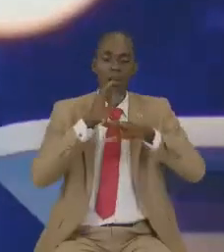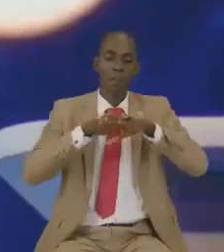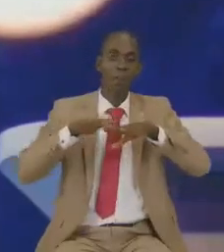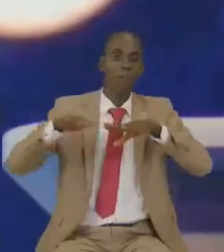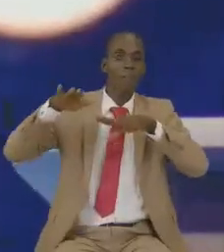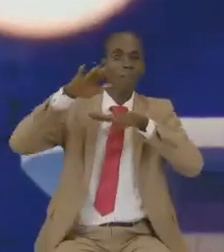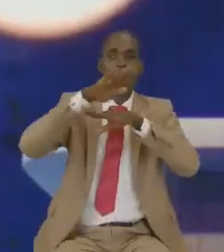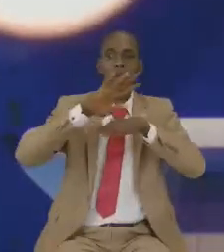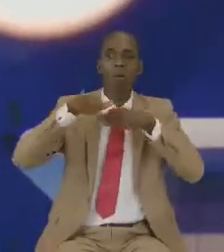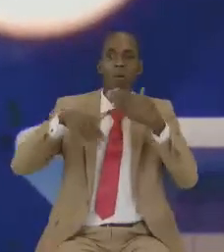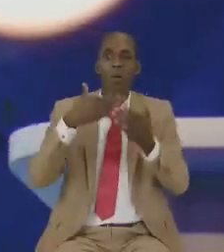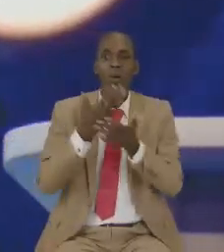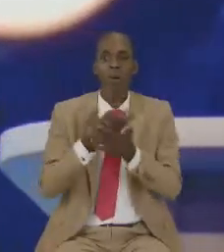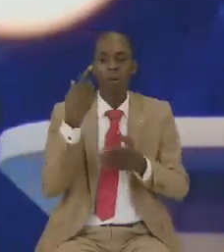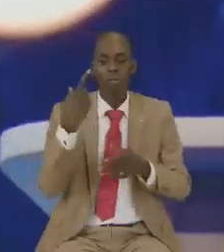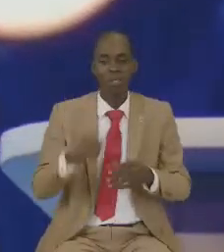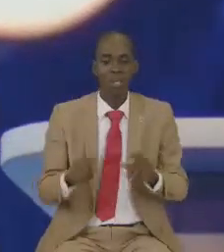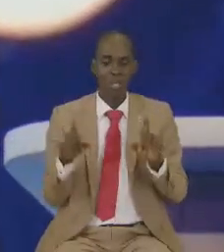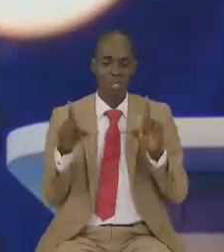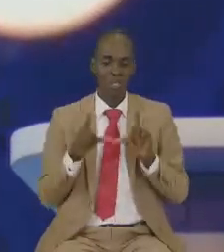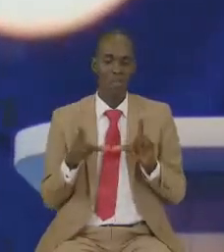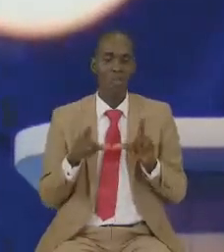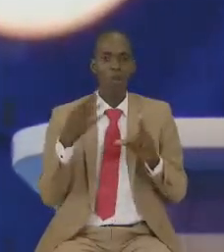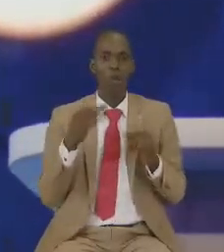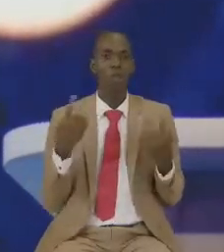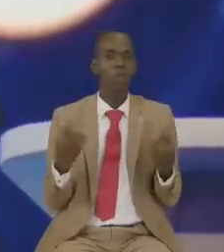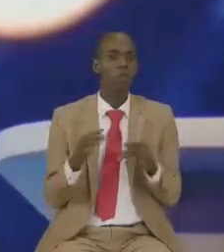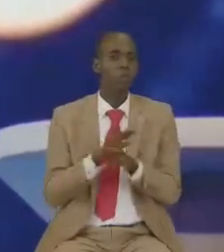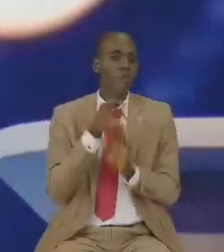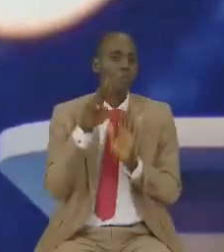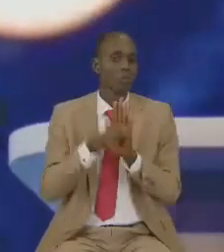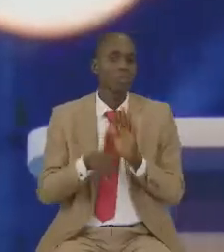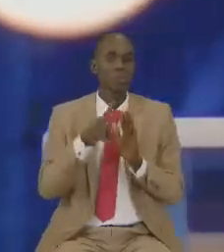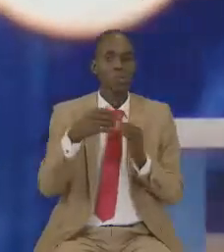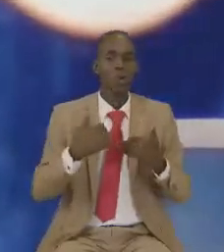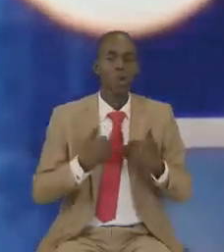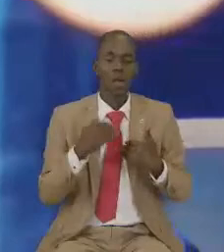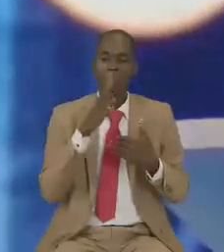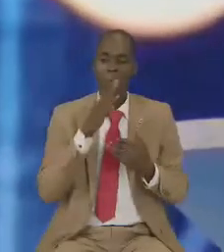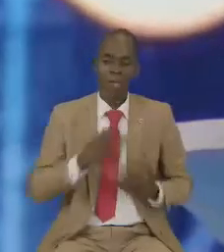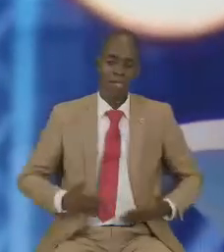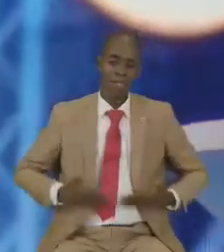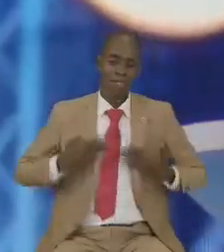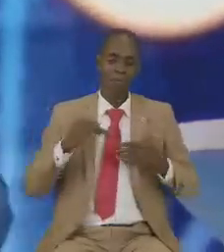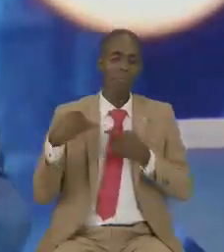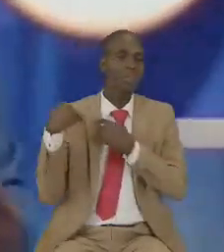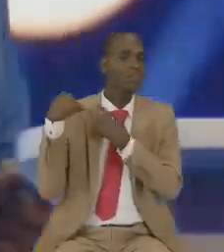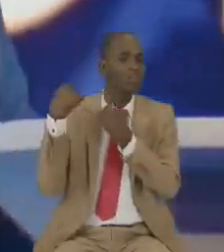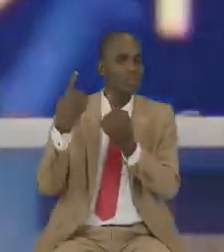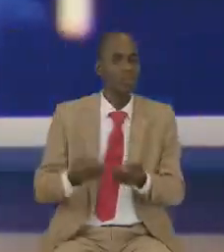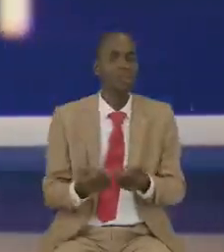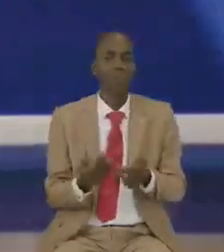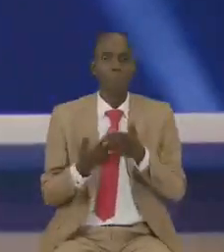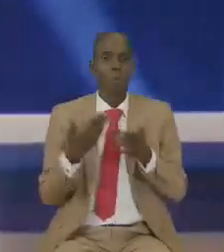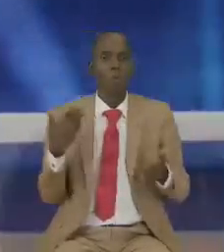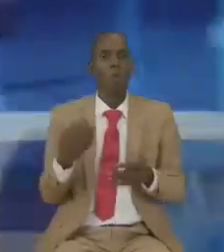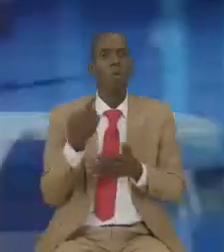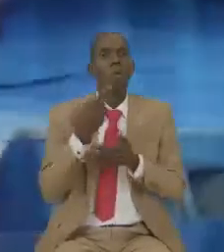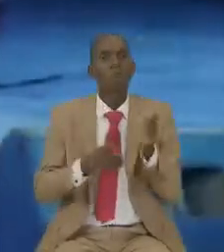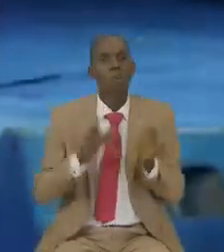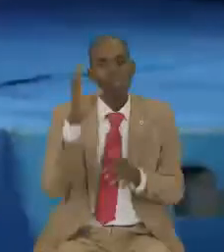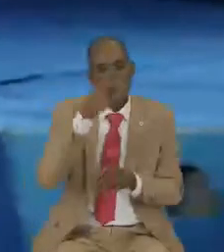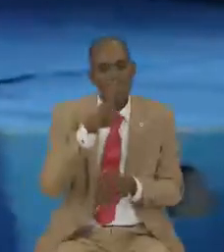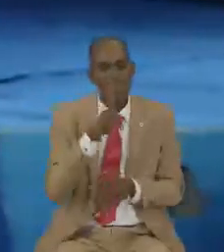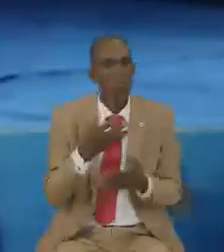all the levels of sinfulness you have been living before. What seek ye? If you have some, you know, you come